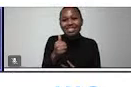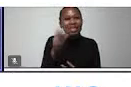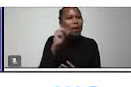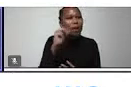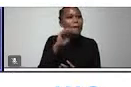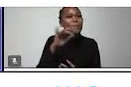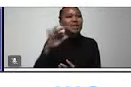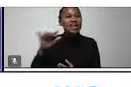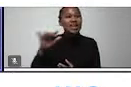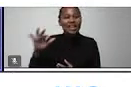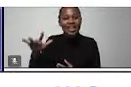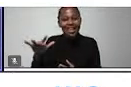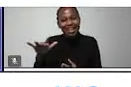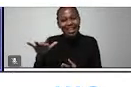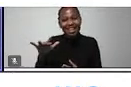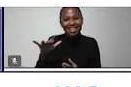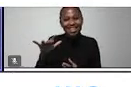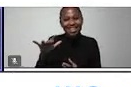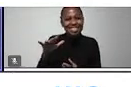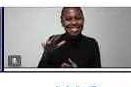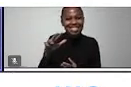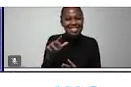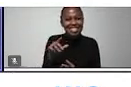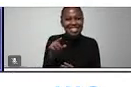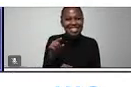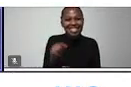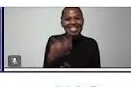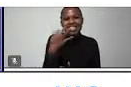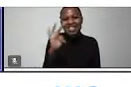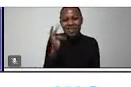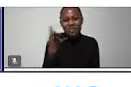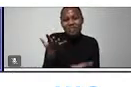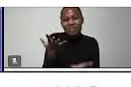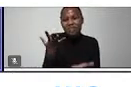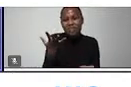know, implication vis-a-vis if we're actually